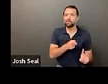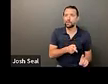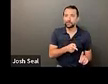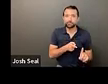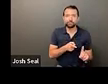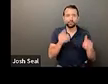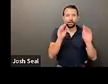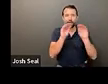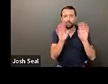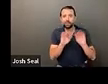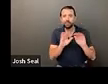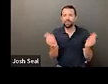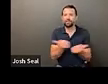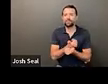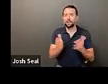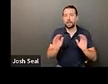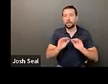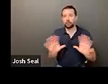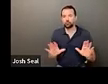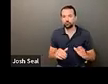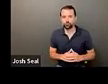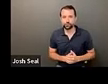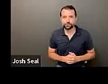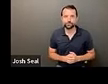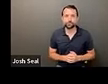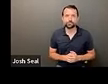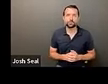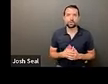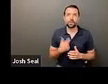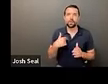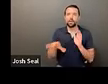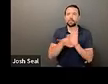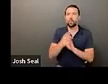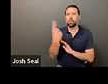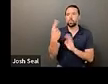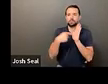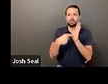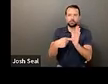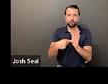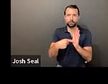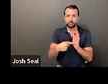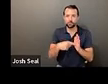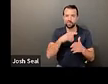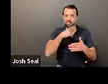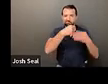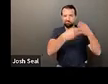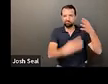many of those questions that you might have. I just chose adverse effect to use as an example. Okay.